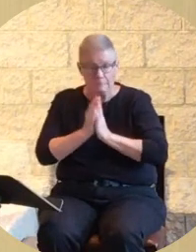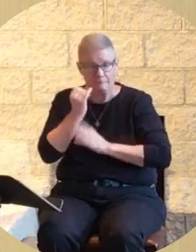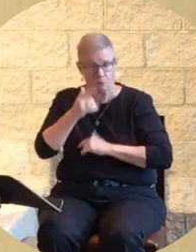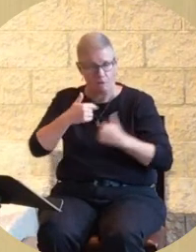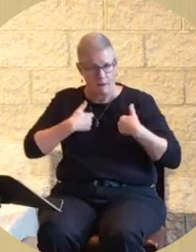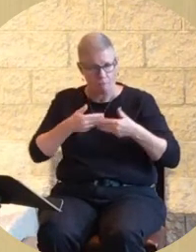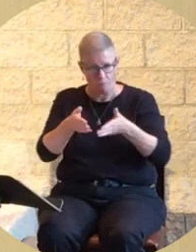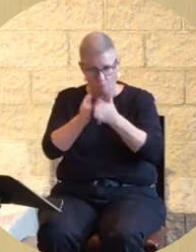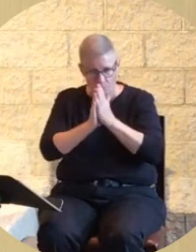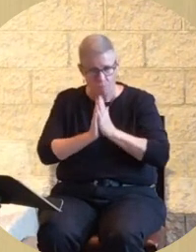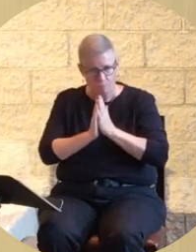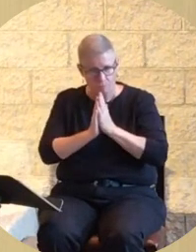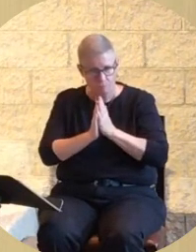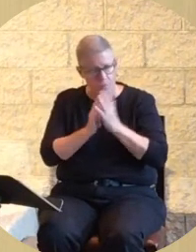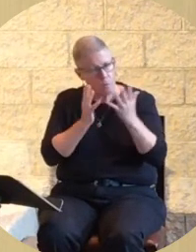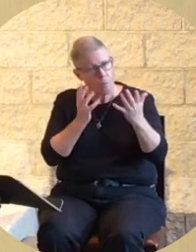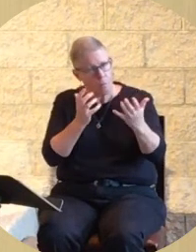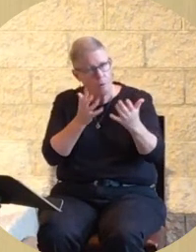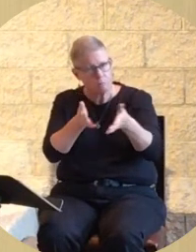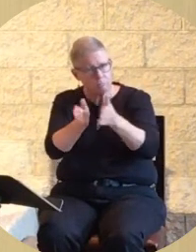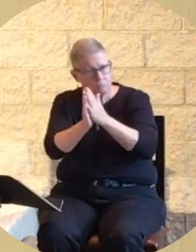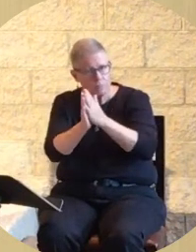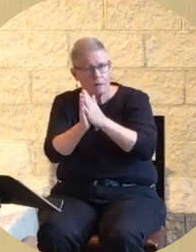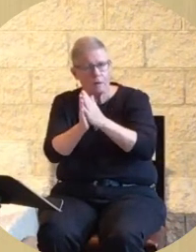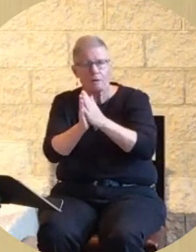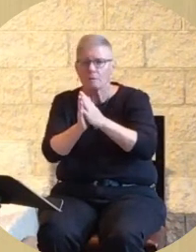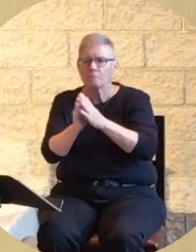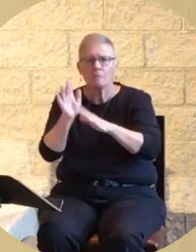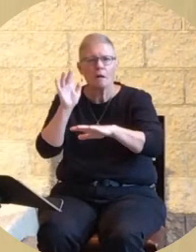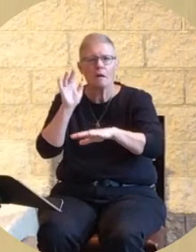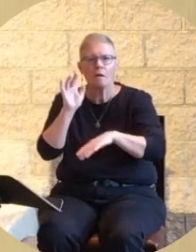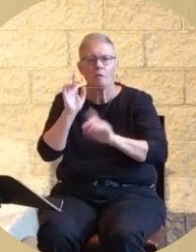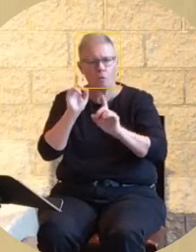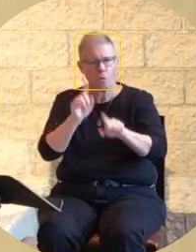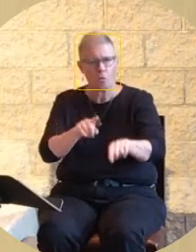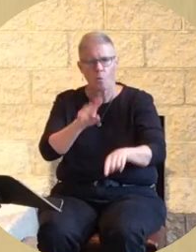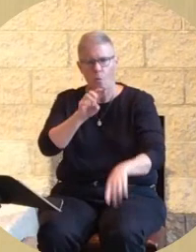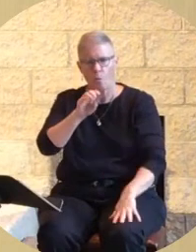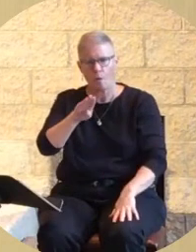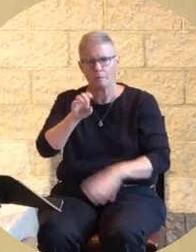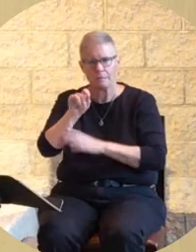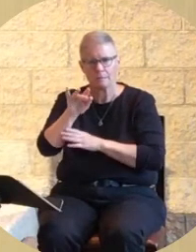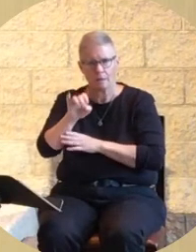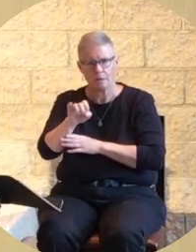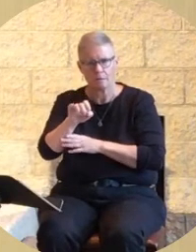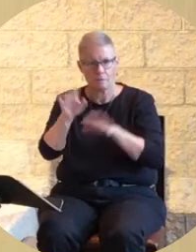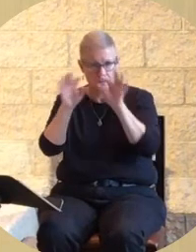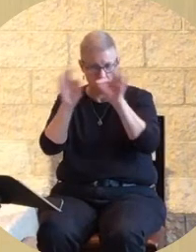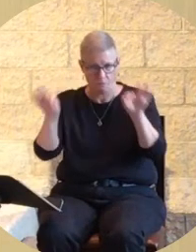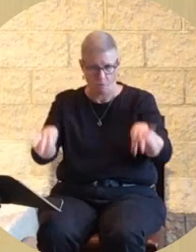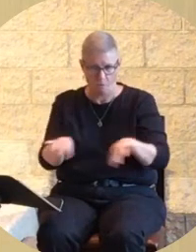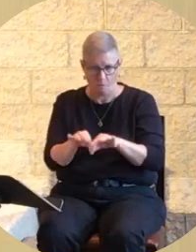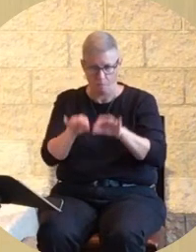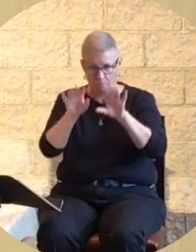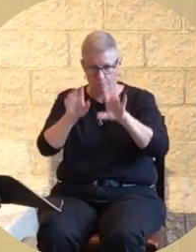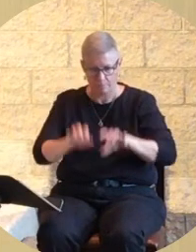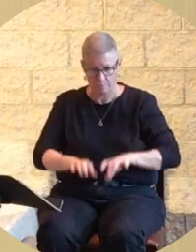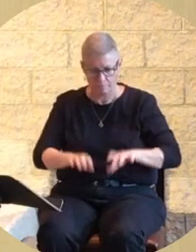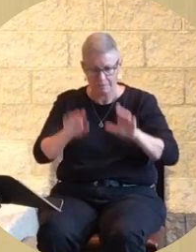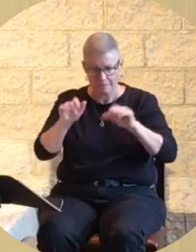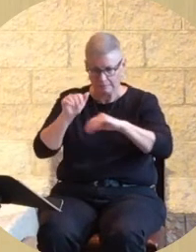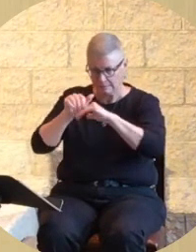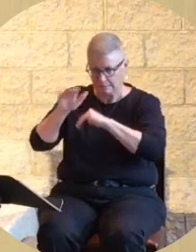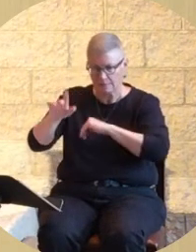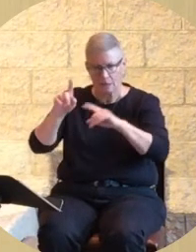request, please go to the website. There's a form there you can fill out. It will go directly to our prayer chaplains. And they will